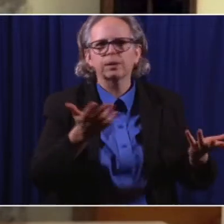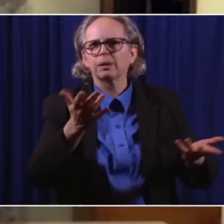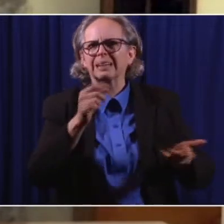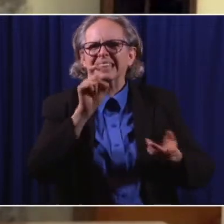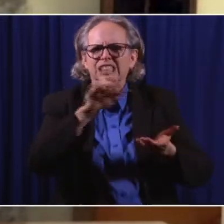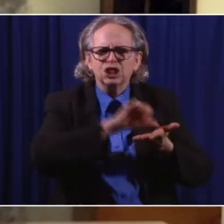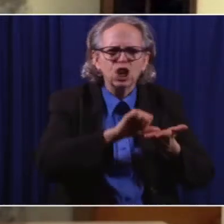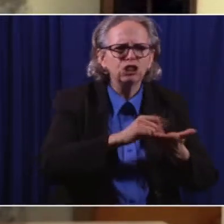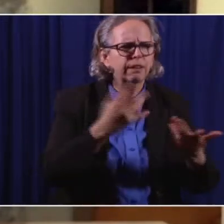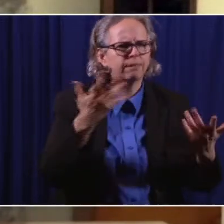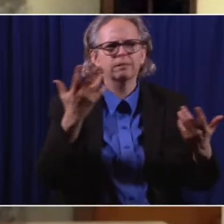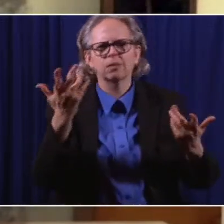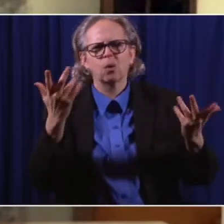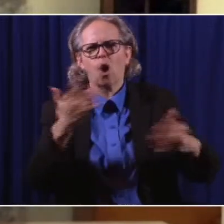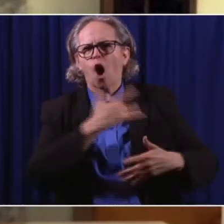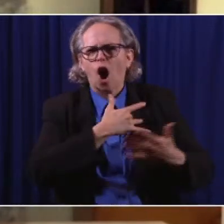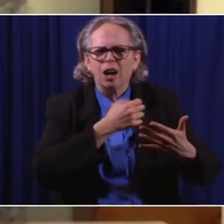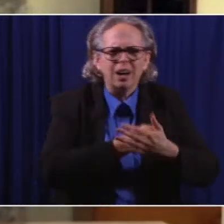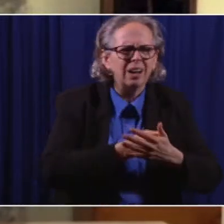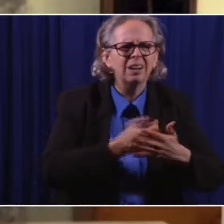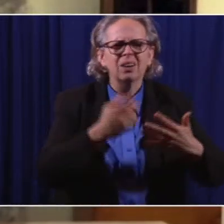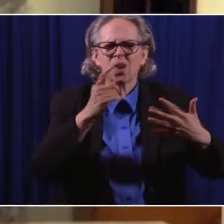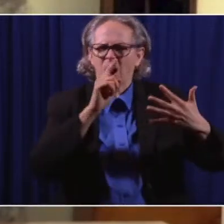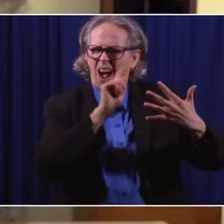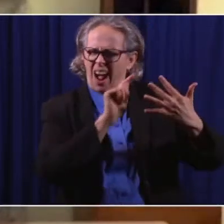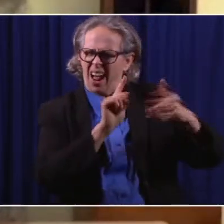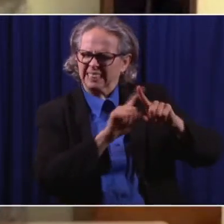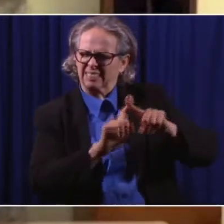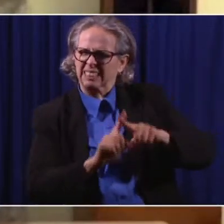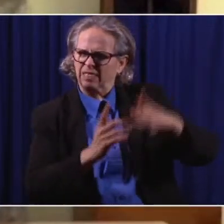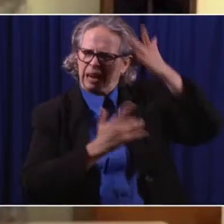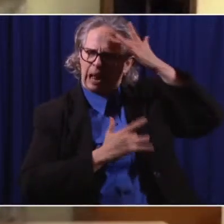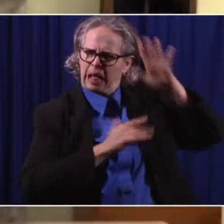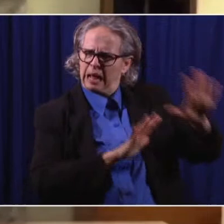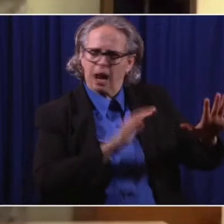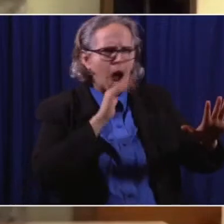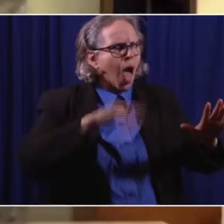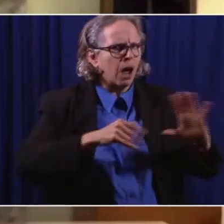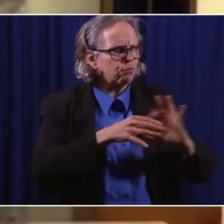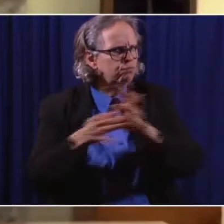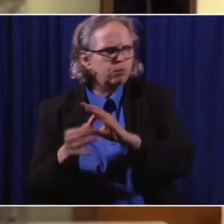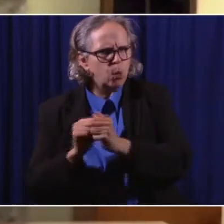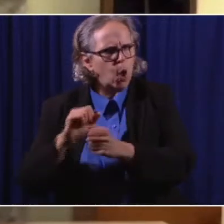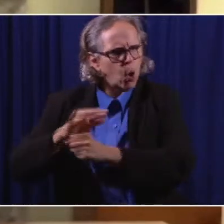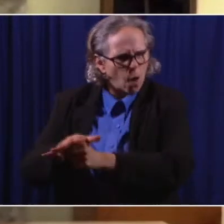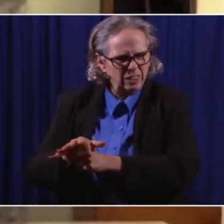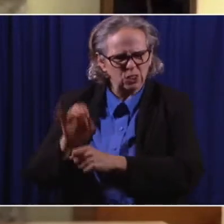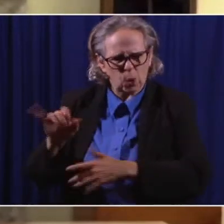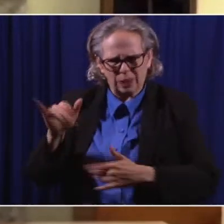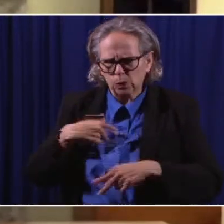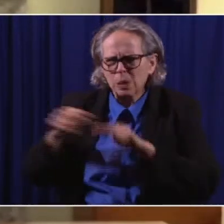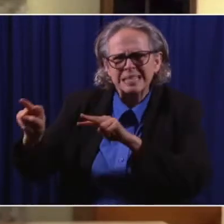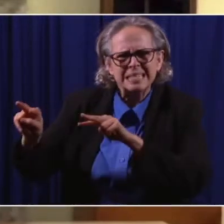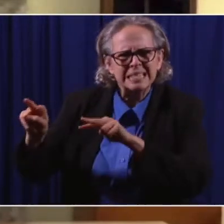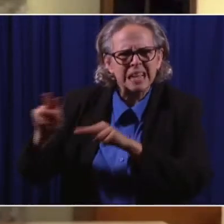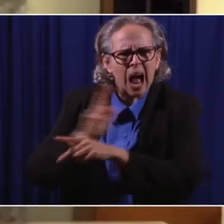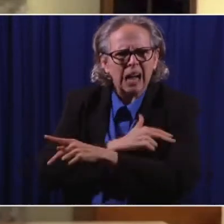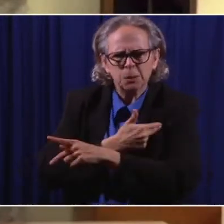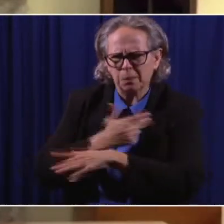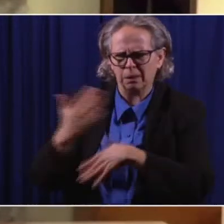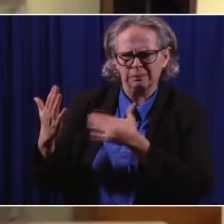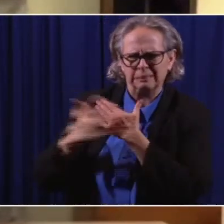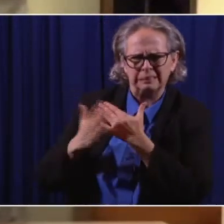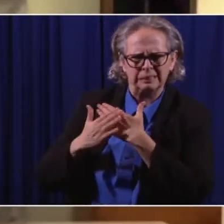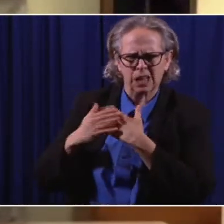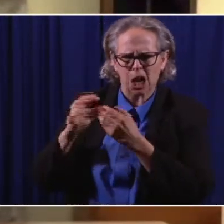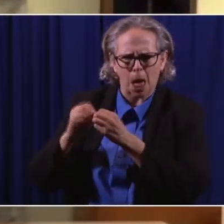crashes, strokes, and heart attacks. That's why this number is certainly something that we keep our eye on. Eric,